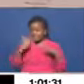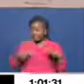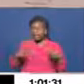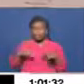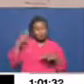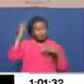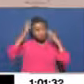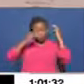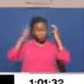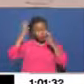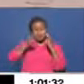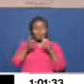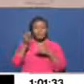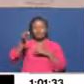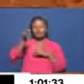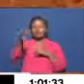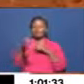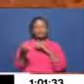herds.